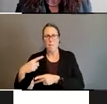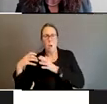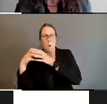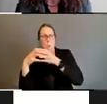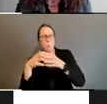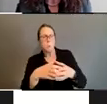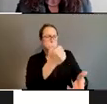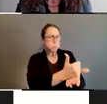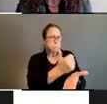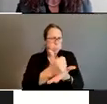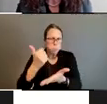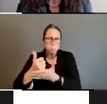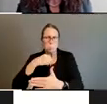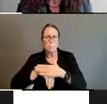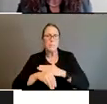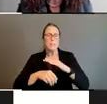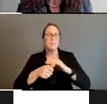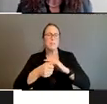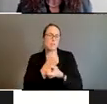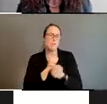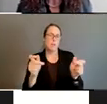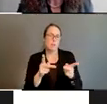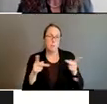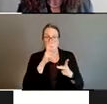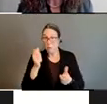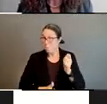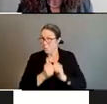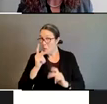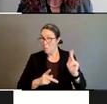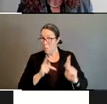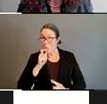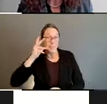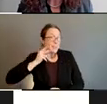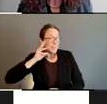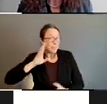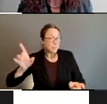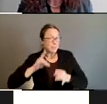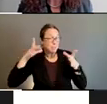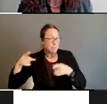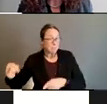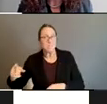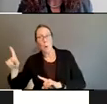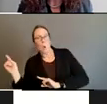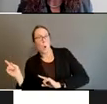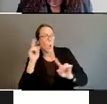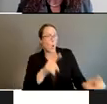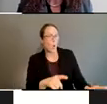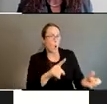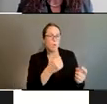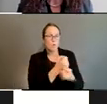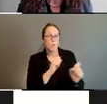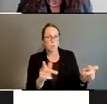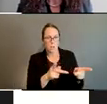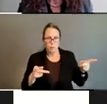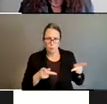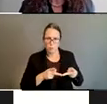because that's where the majority of survivors were. So they were at the shelters and helping them do registration on site.